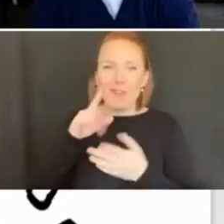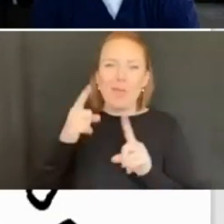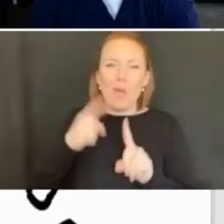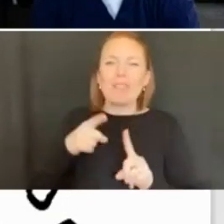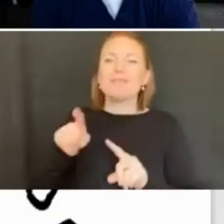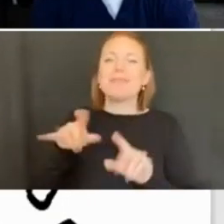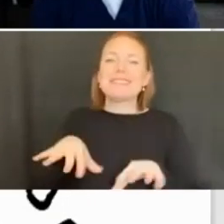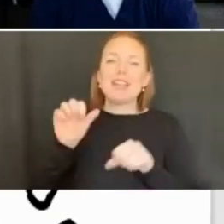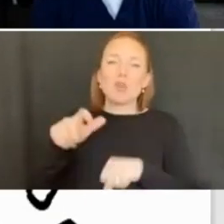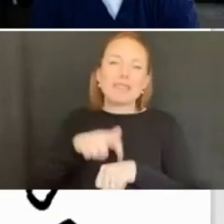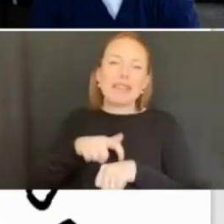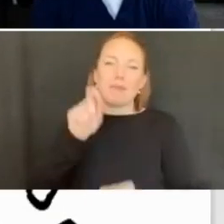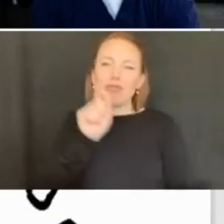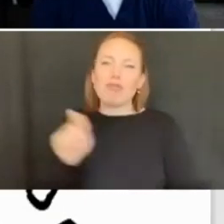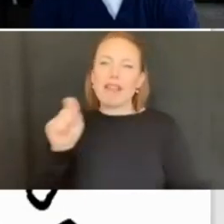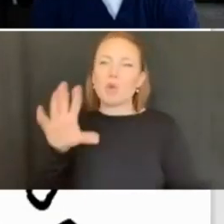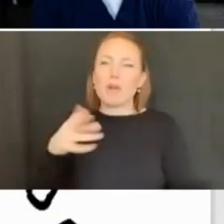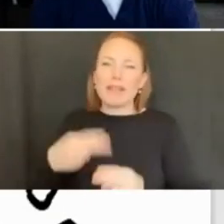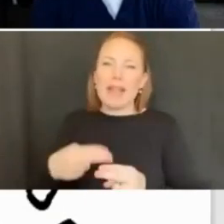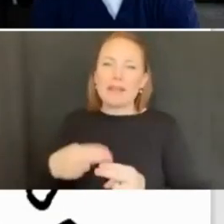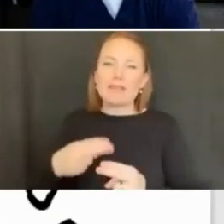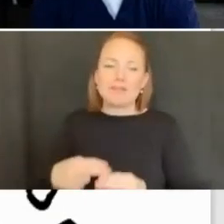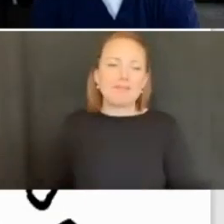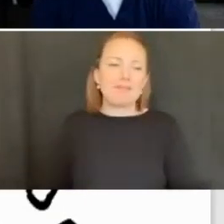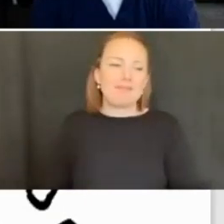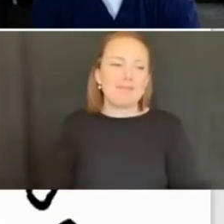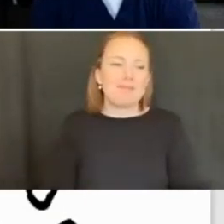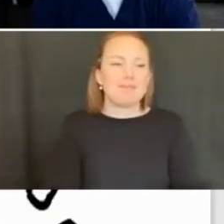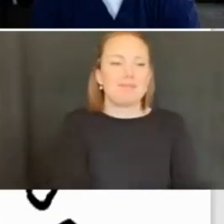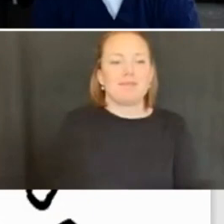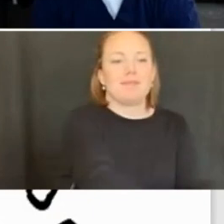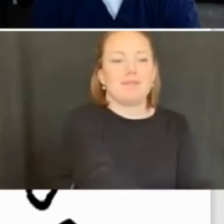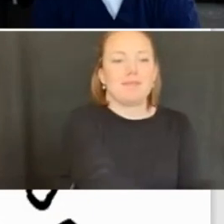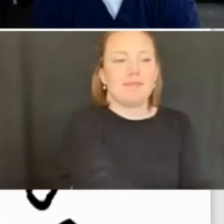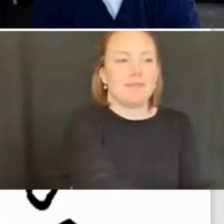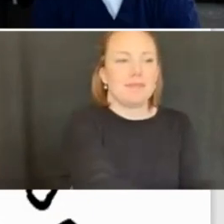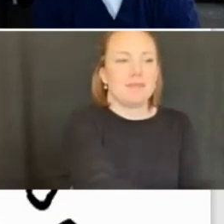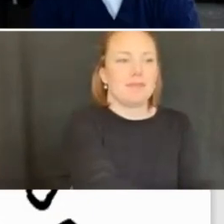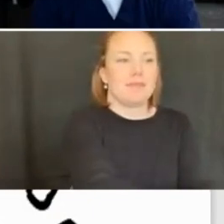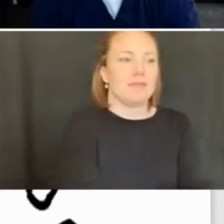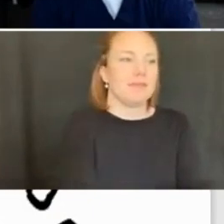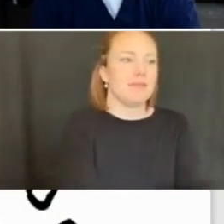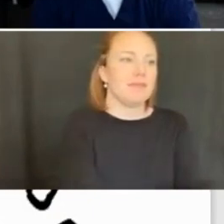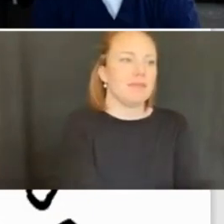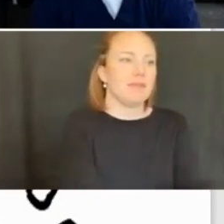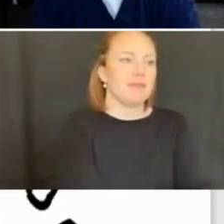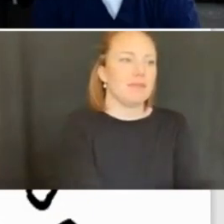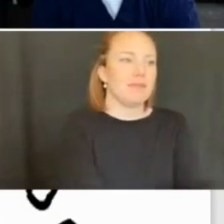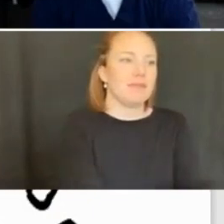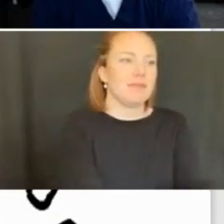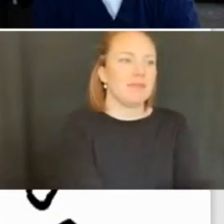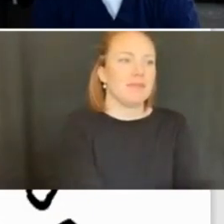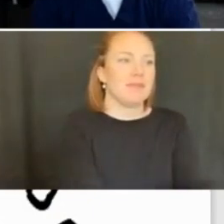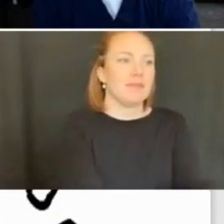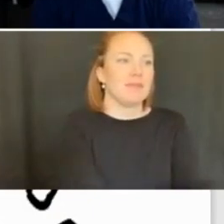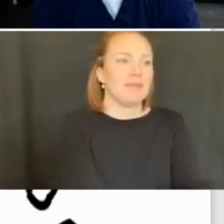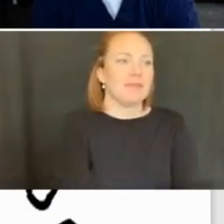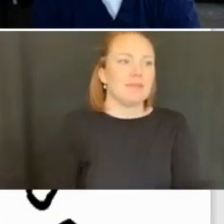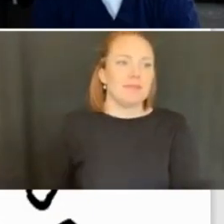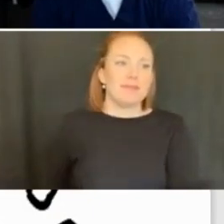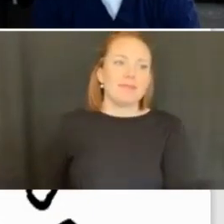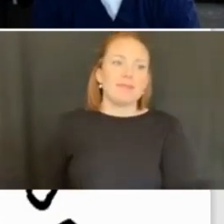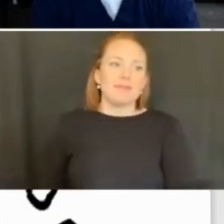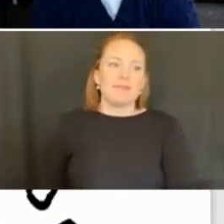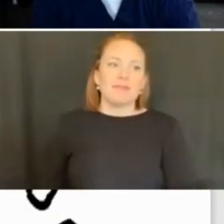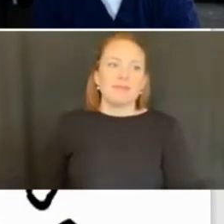out the rest of your name. I'll give you a few seconds to do that. And, going back to our guest, these are the things they